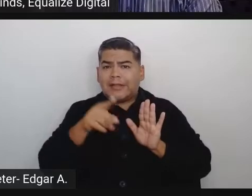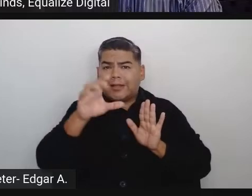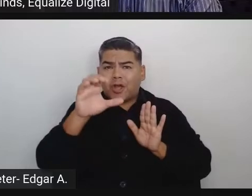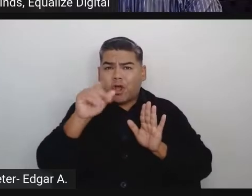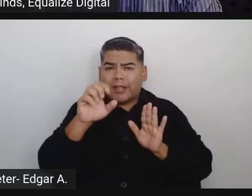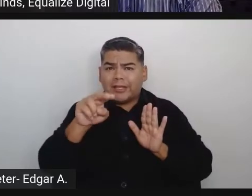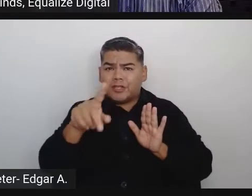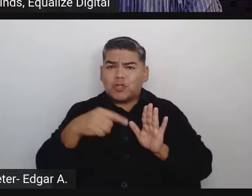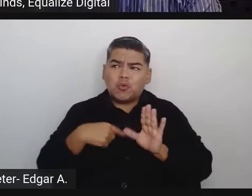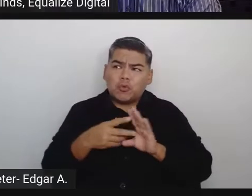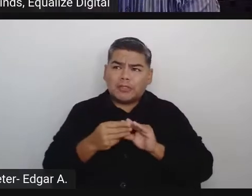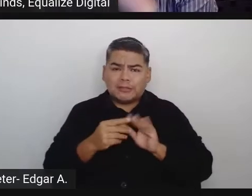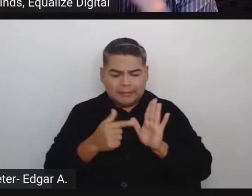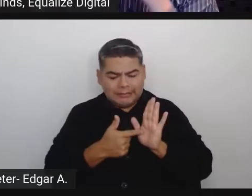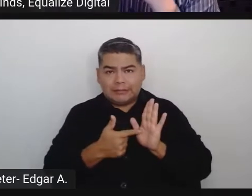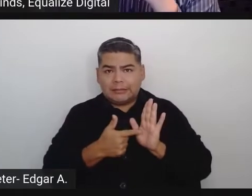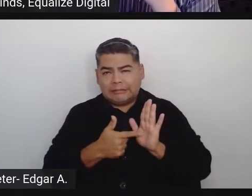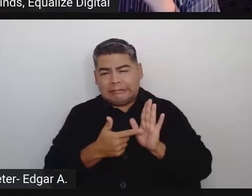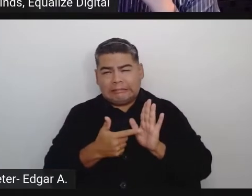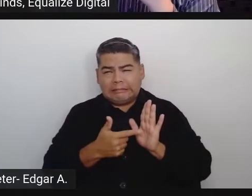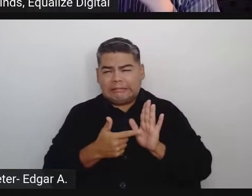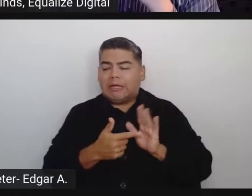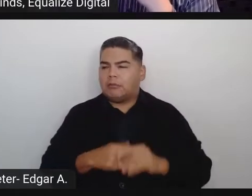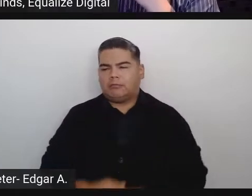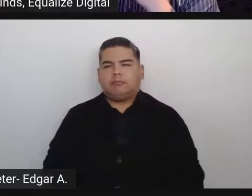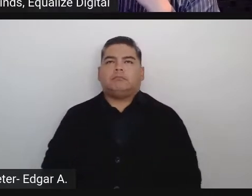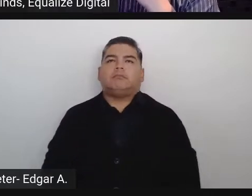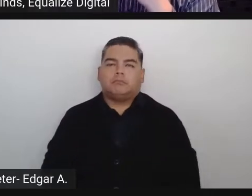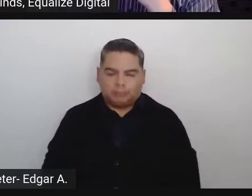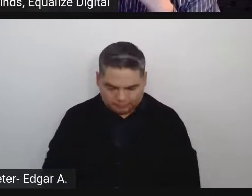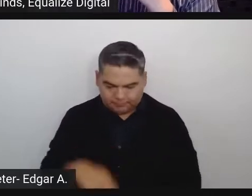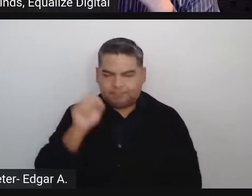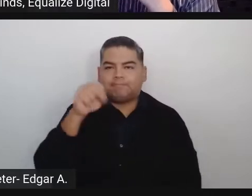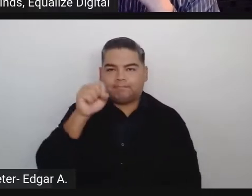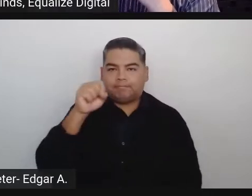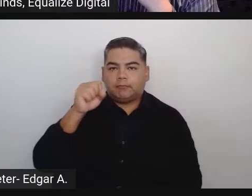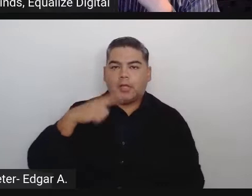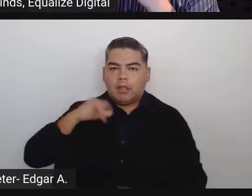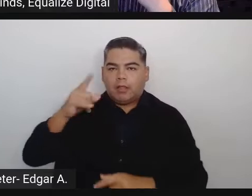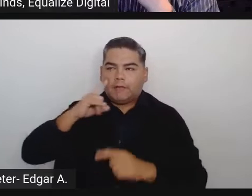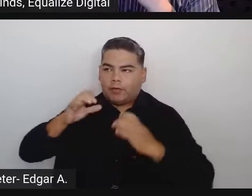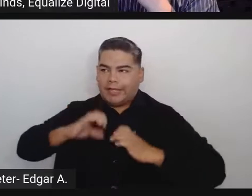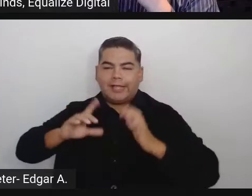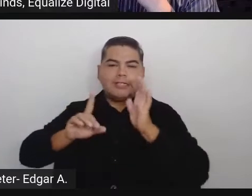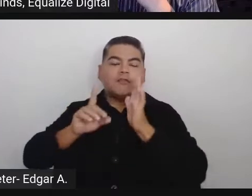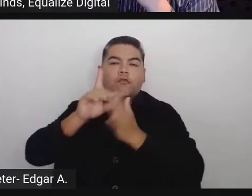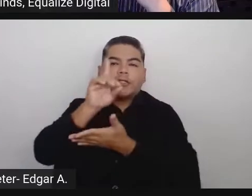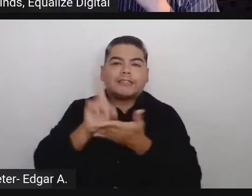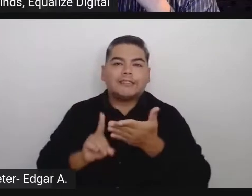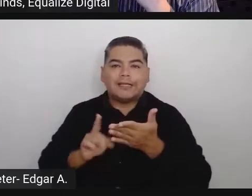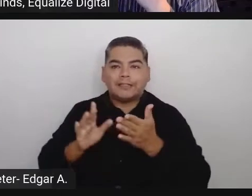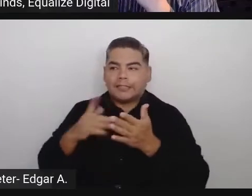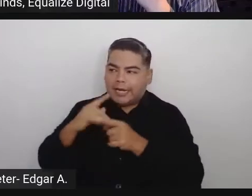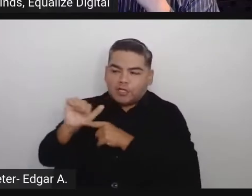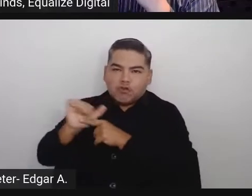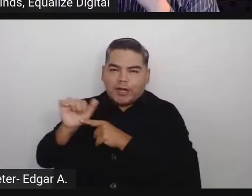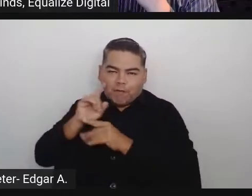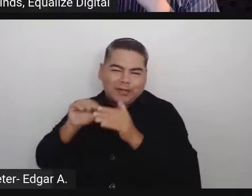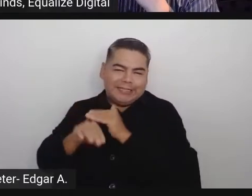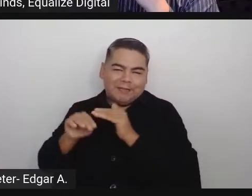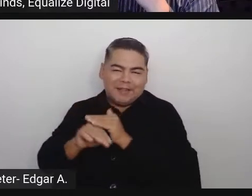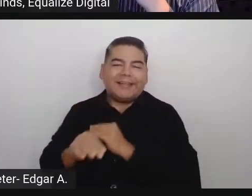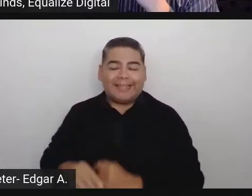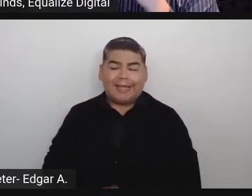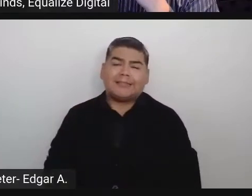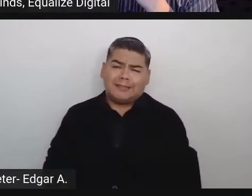and how do you kind of frame that? Yes, I preach this to clients. I preach it to designers that I train in accessibility.